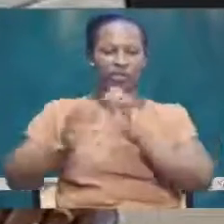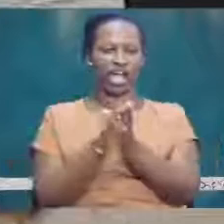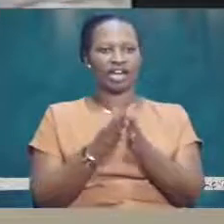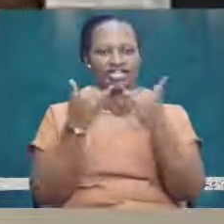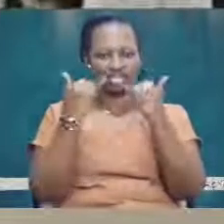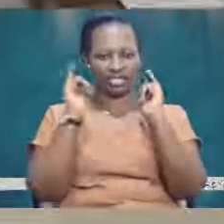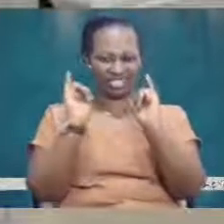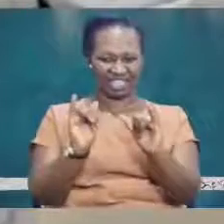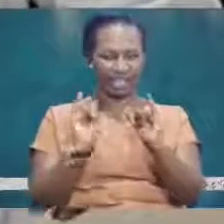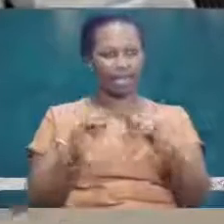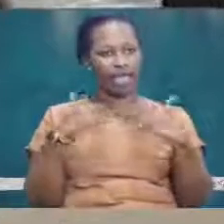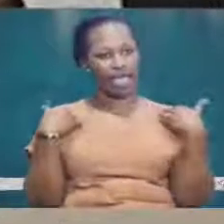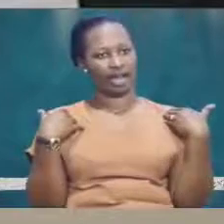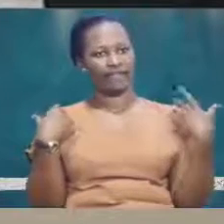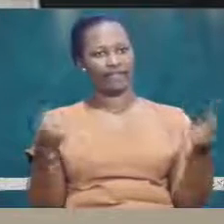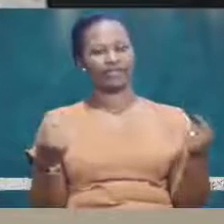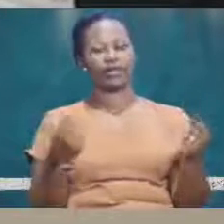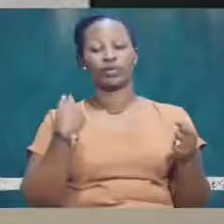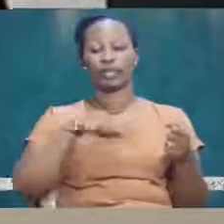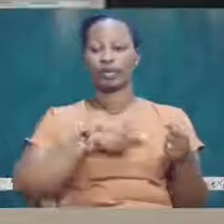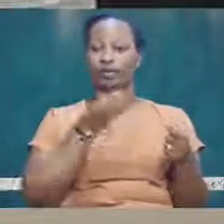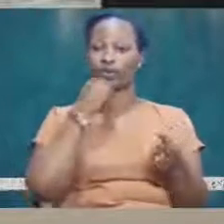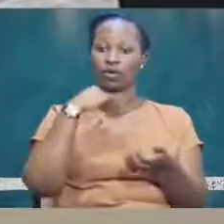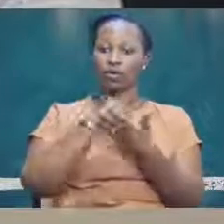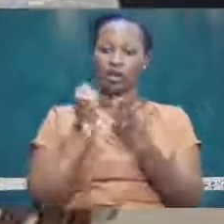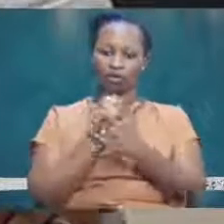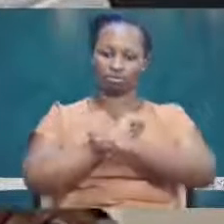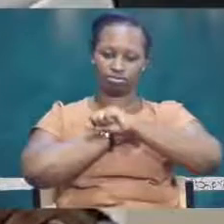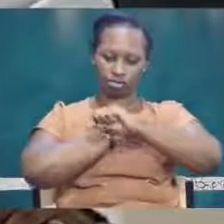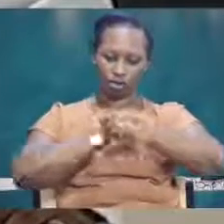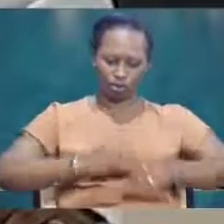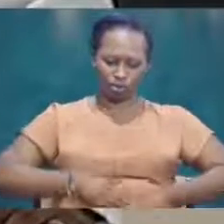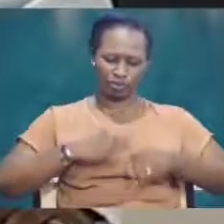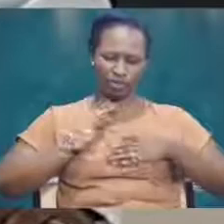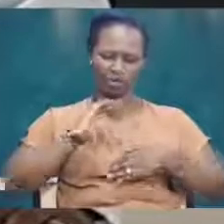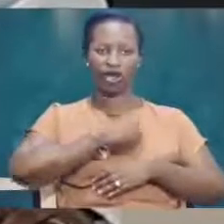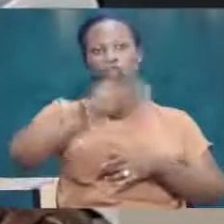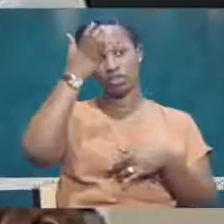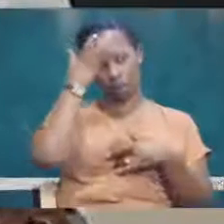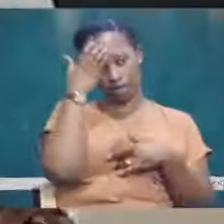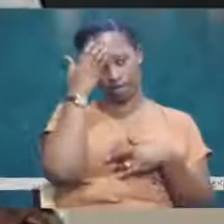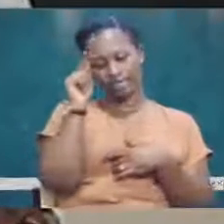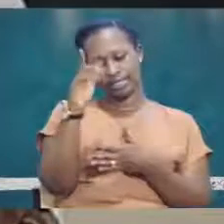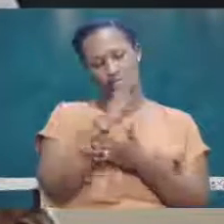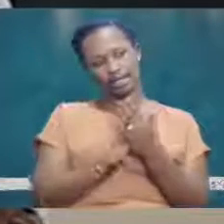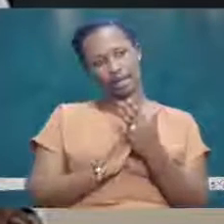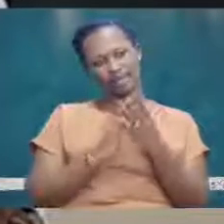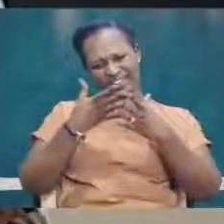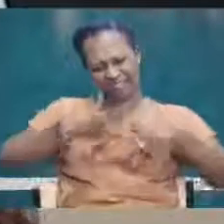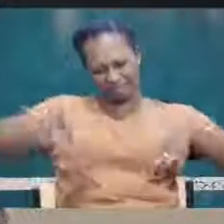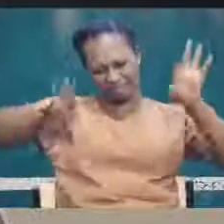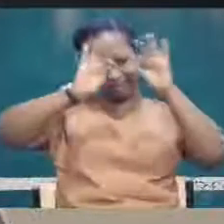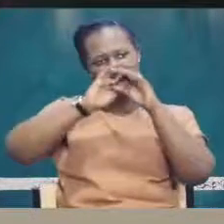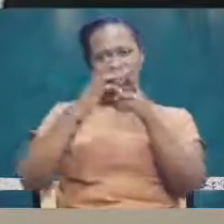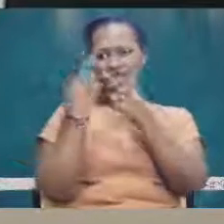very important because they protect our body from diseases. So these are some of the main